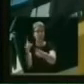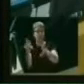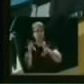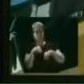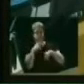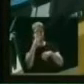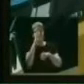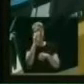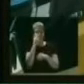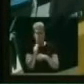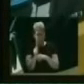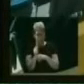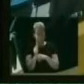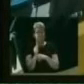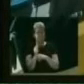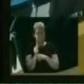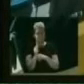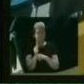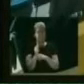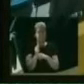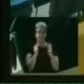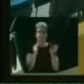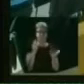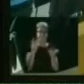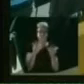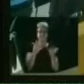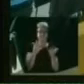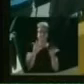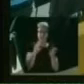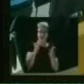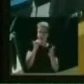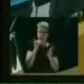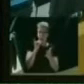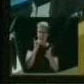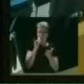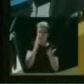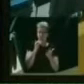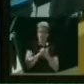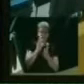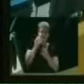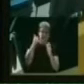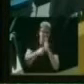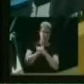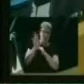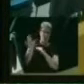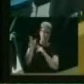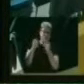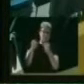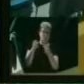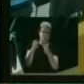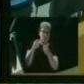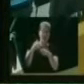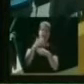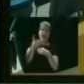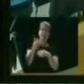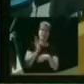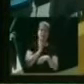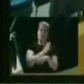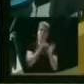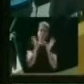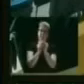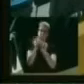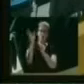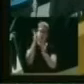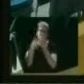accept grants, and they'll have that action on their body, I think, at their next board meeting, if I recall